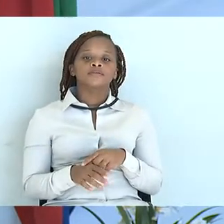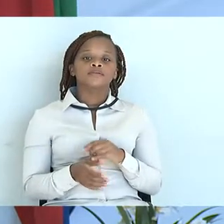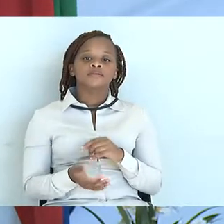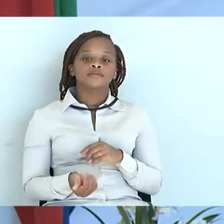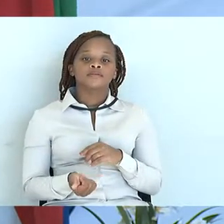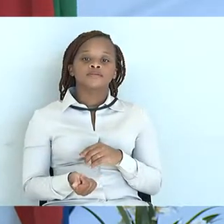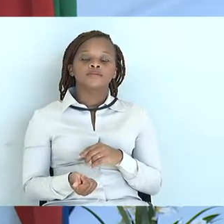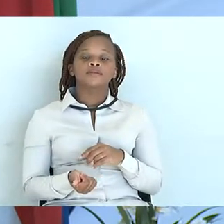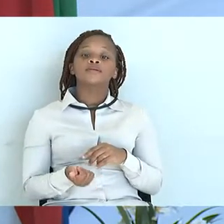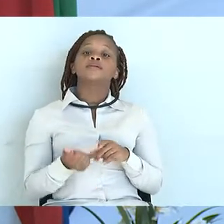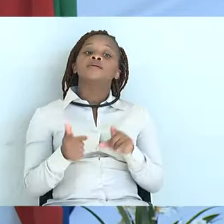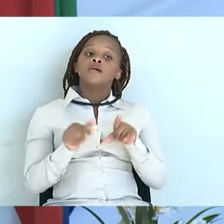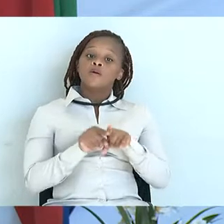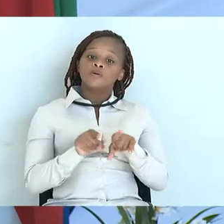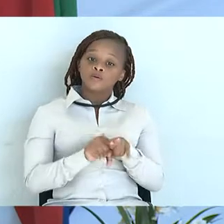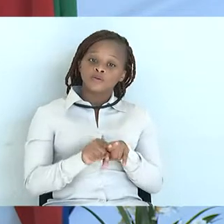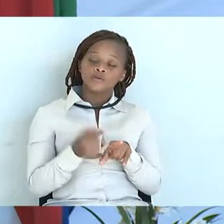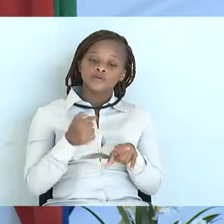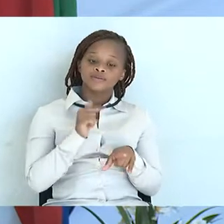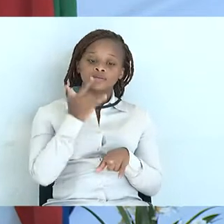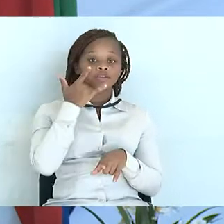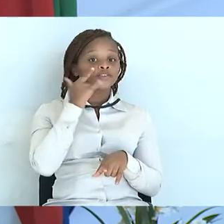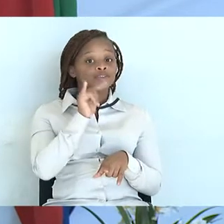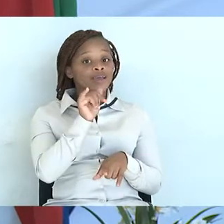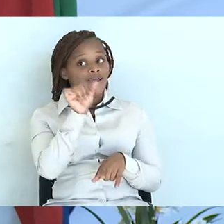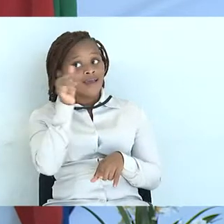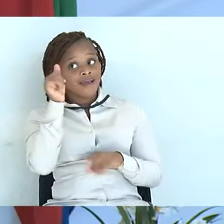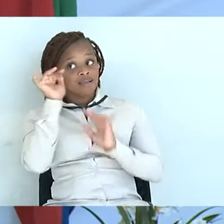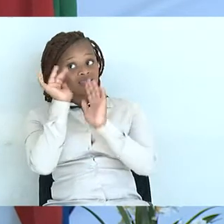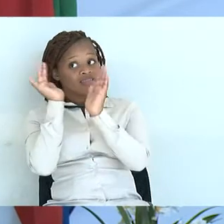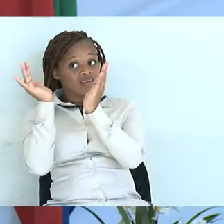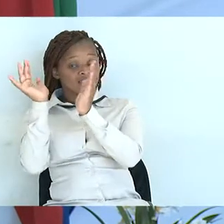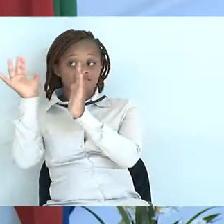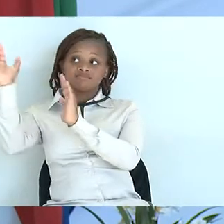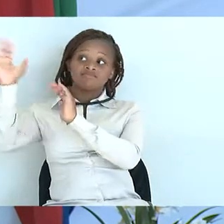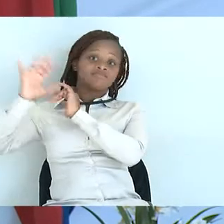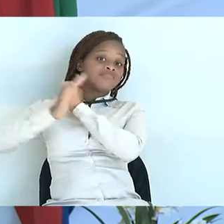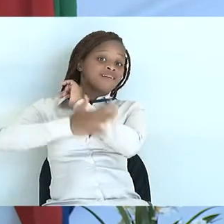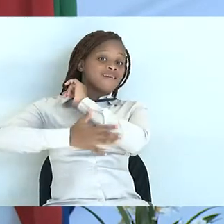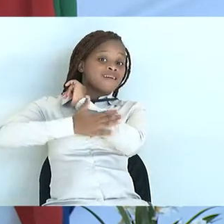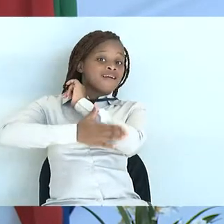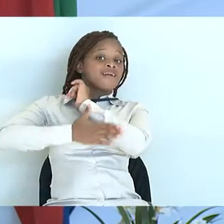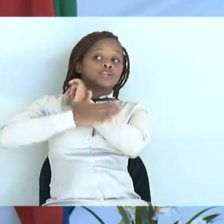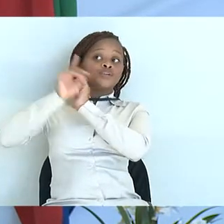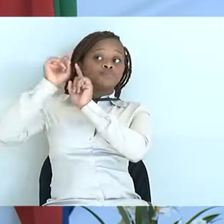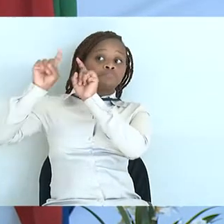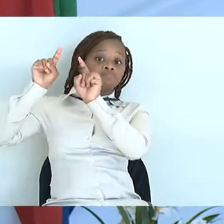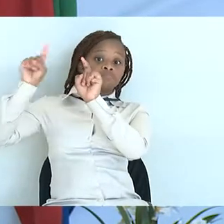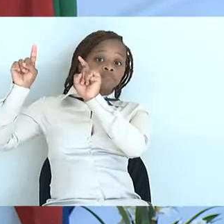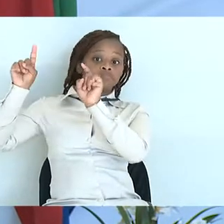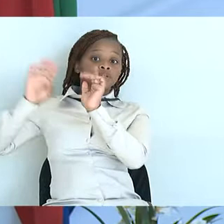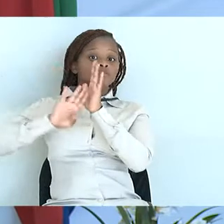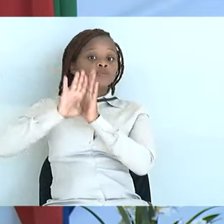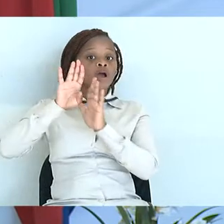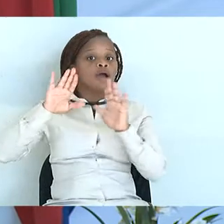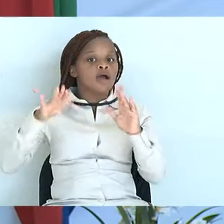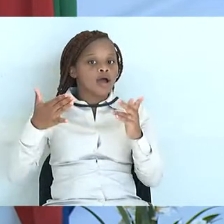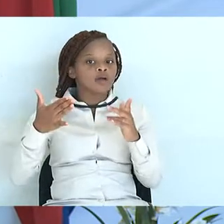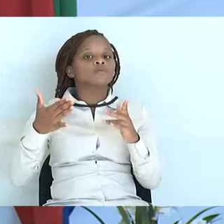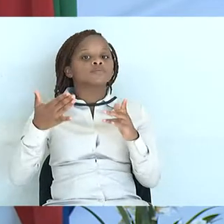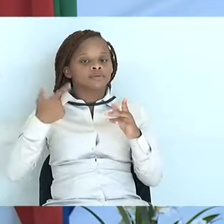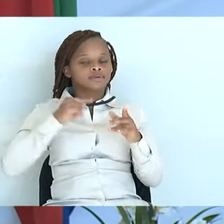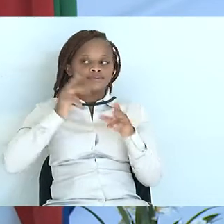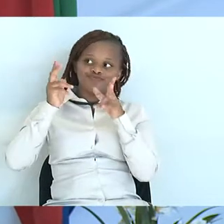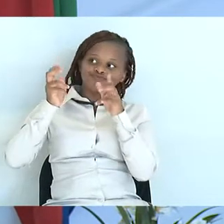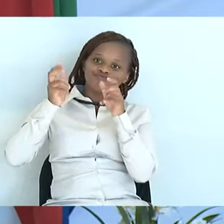And we're looking at other countries, how they succeeded. For instance, we looked at South Korea.